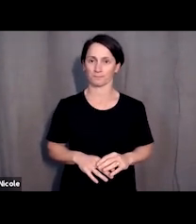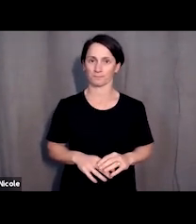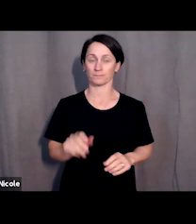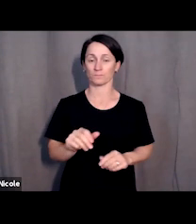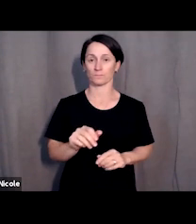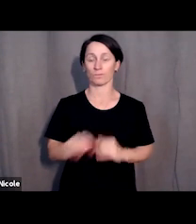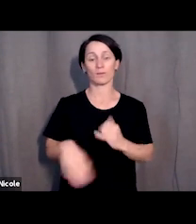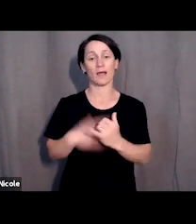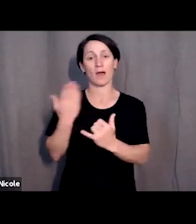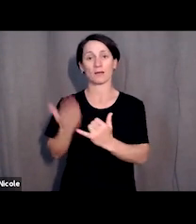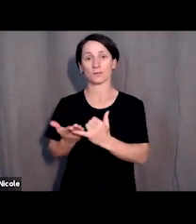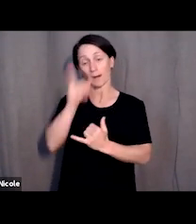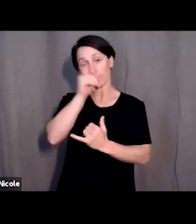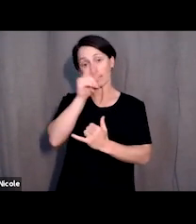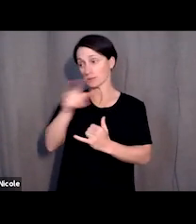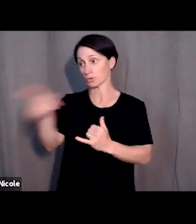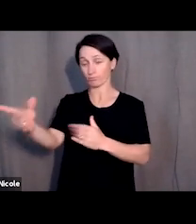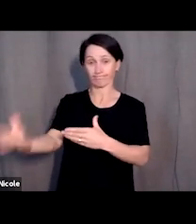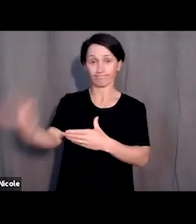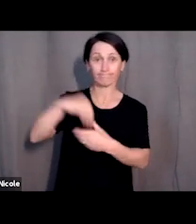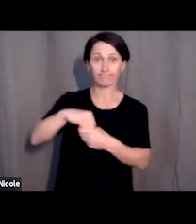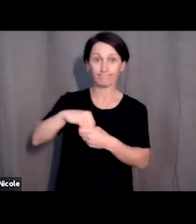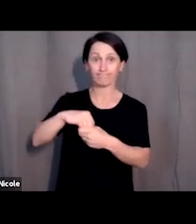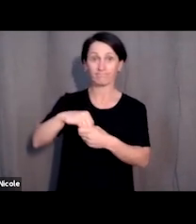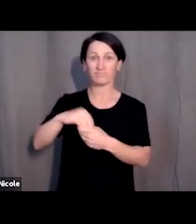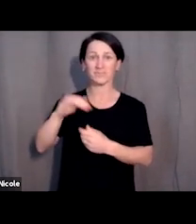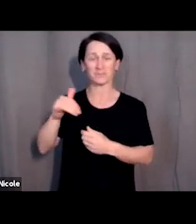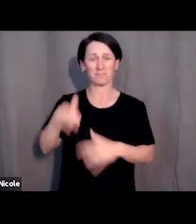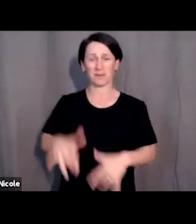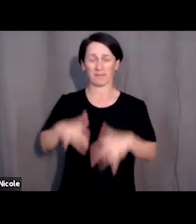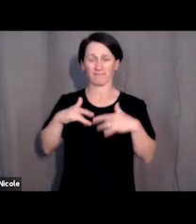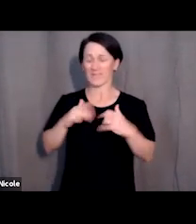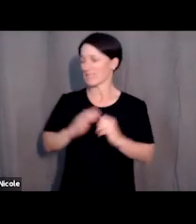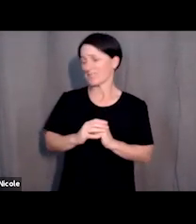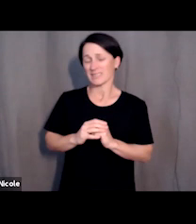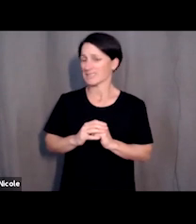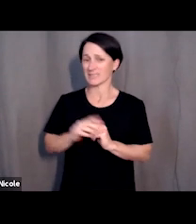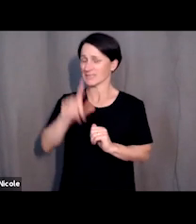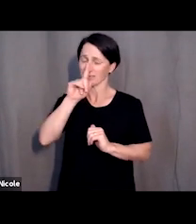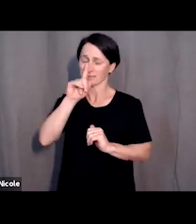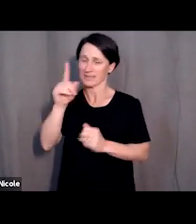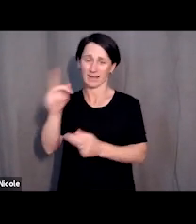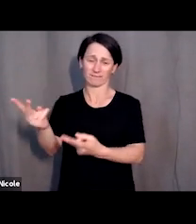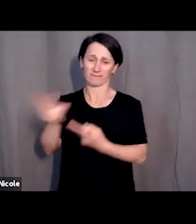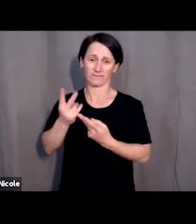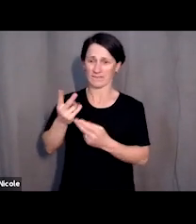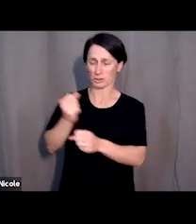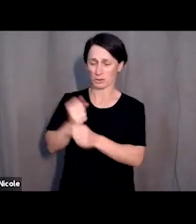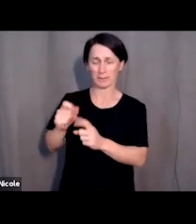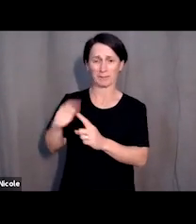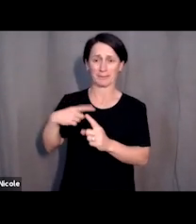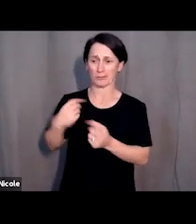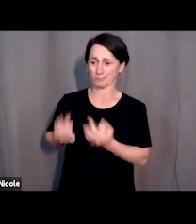disordered can also make it difficult for people to engage with a GP, and support again helps